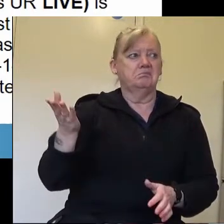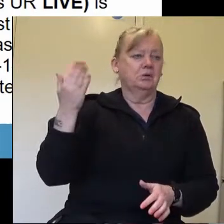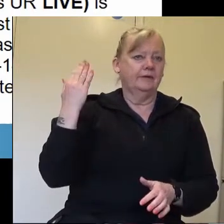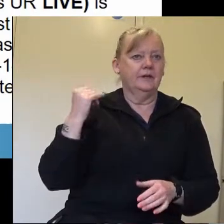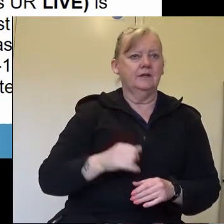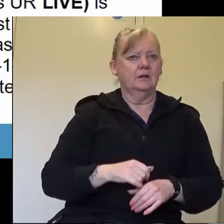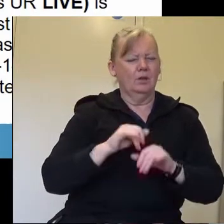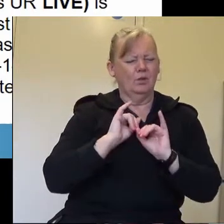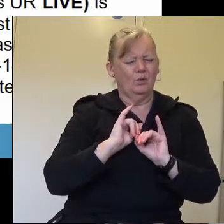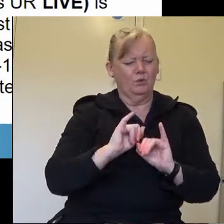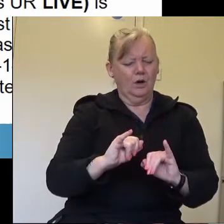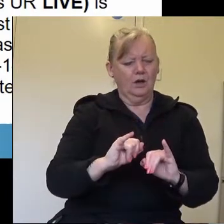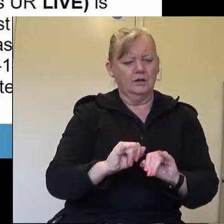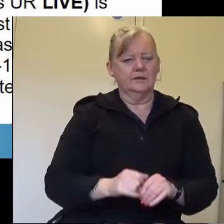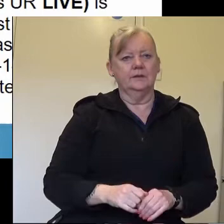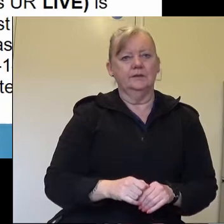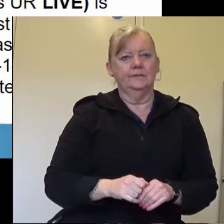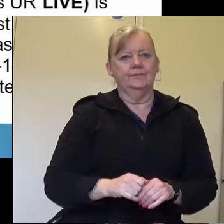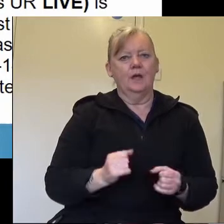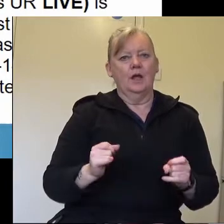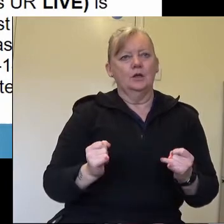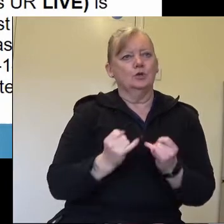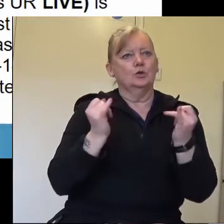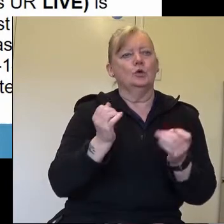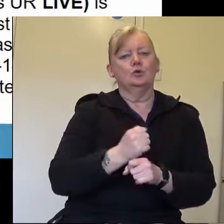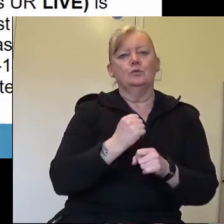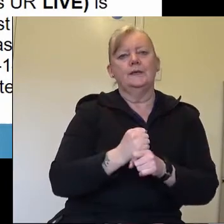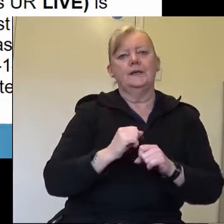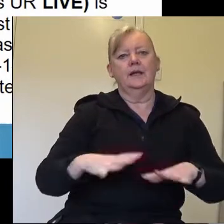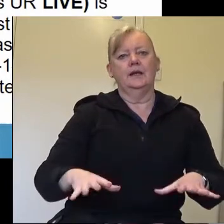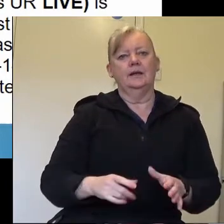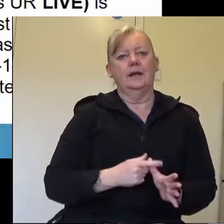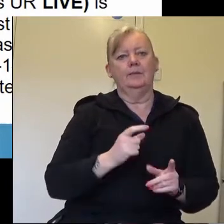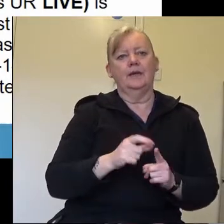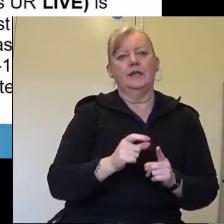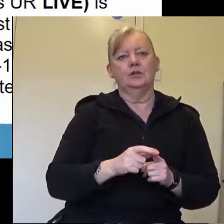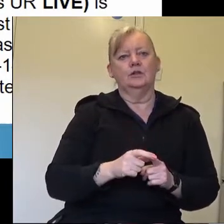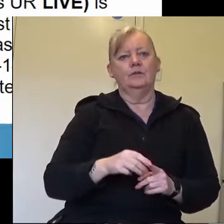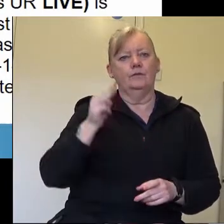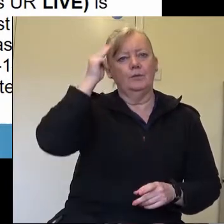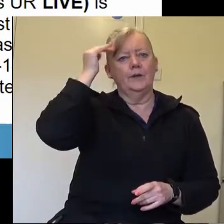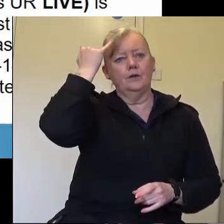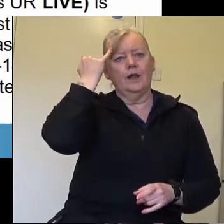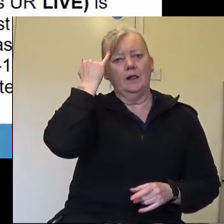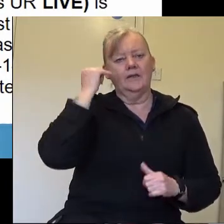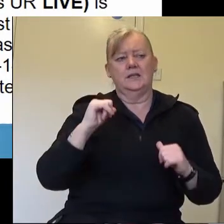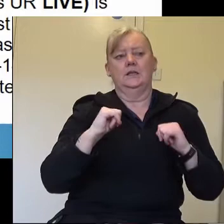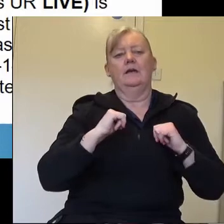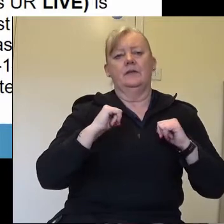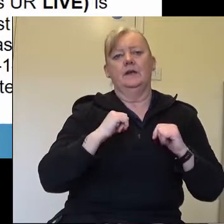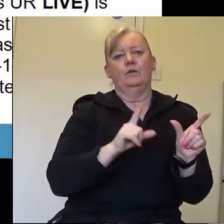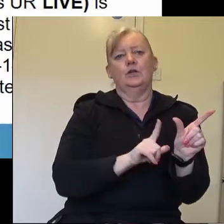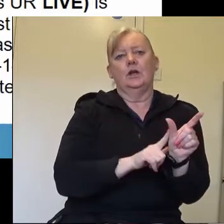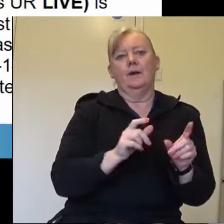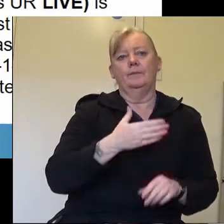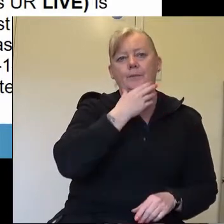it has been voted previously the worst social media application for mental health and self-esteem